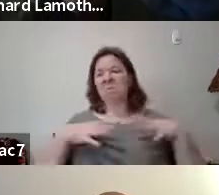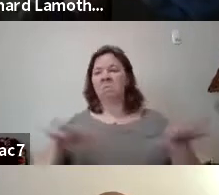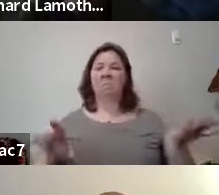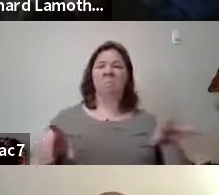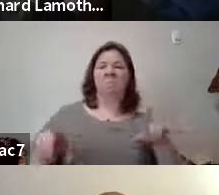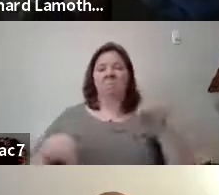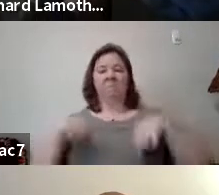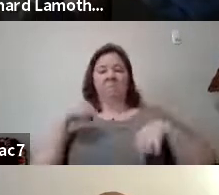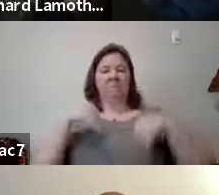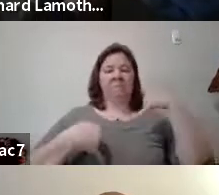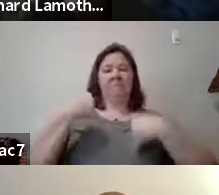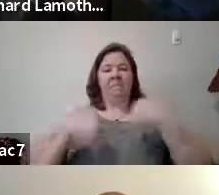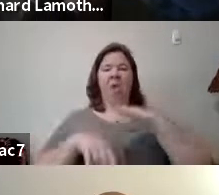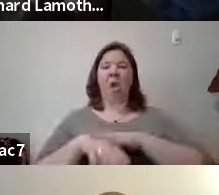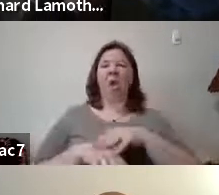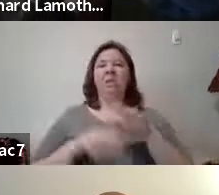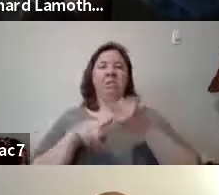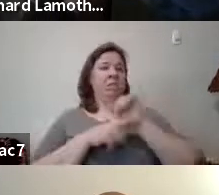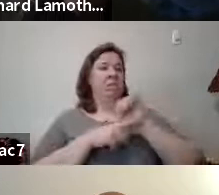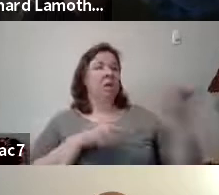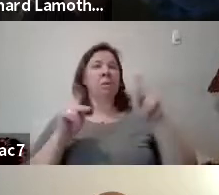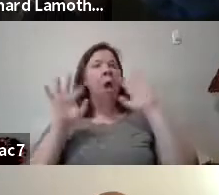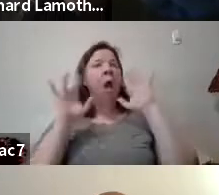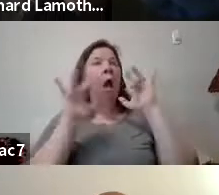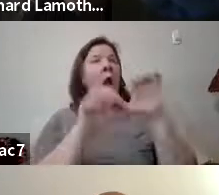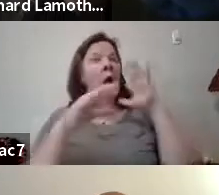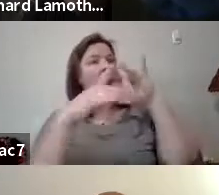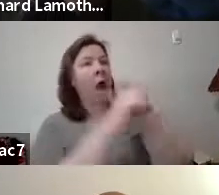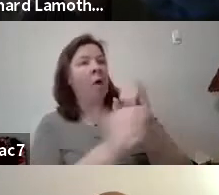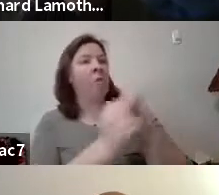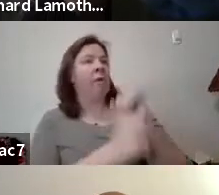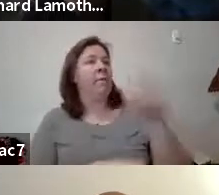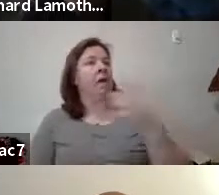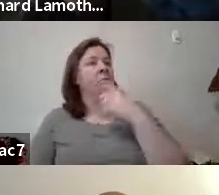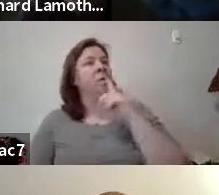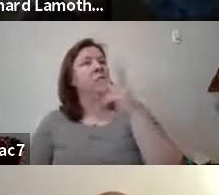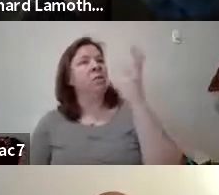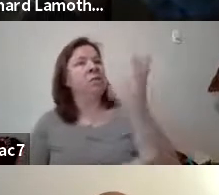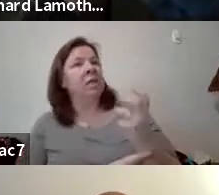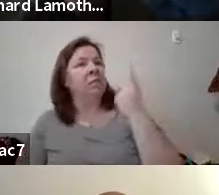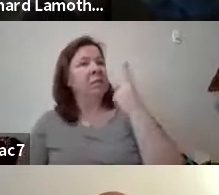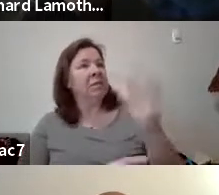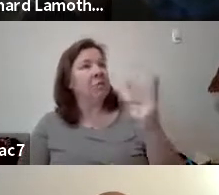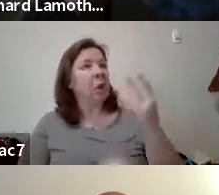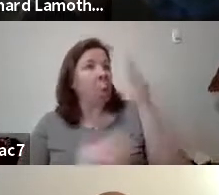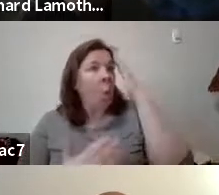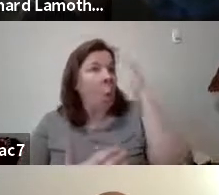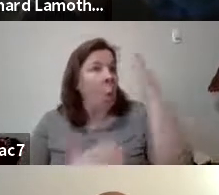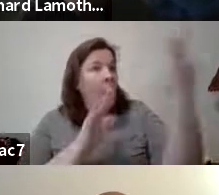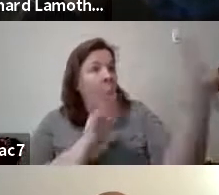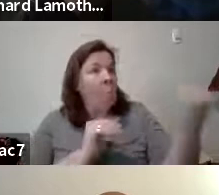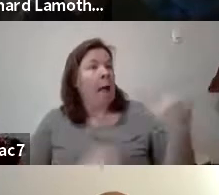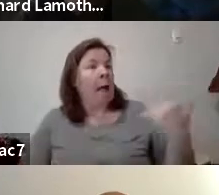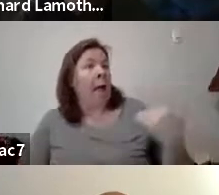on stage trying to impress us, and then people flock to that because people are so desperate. Once they see an inkling of